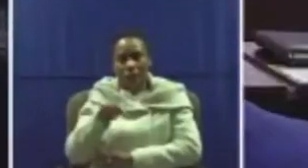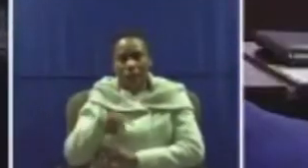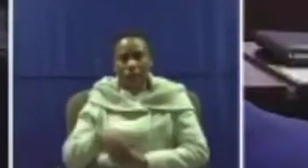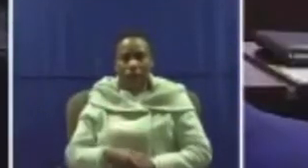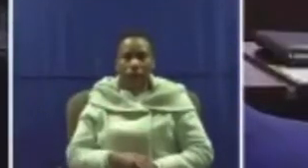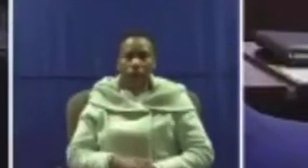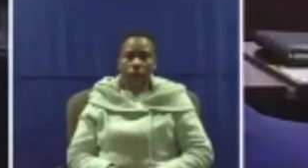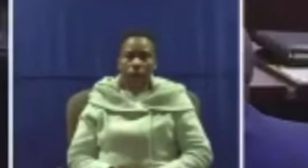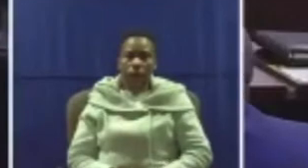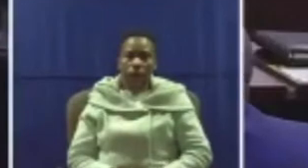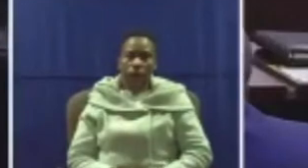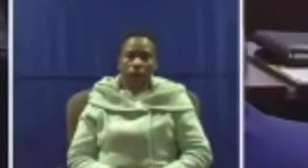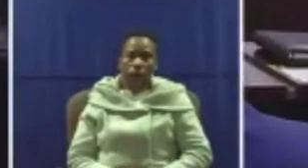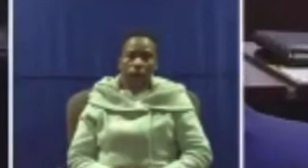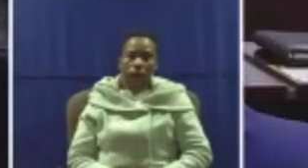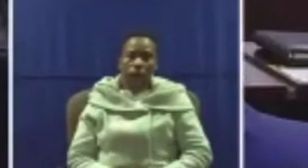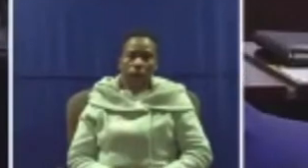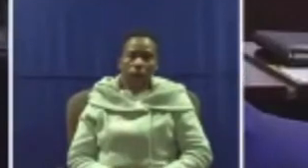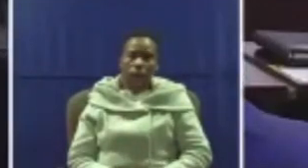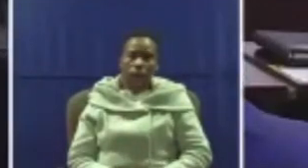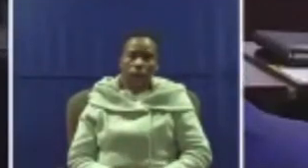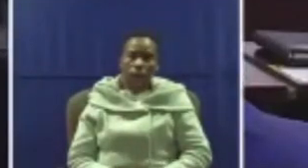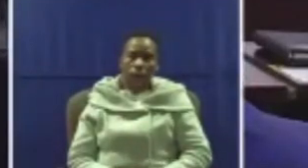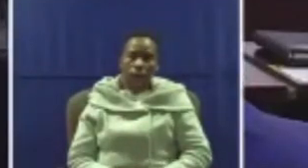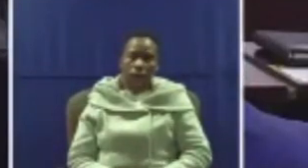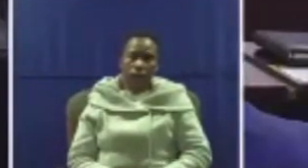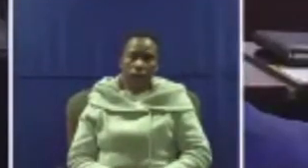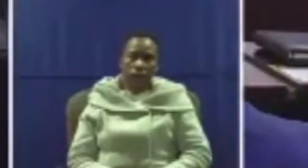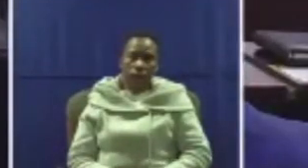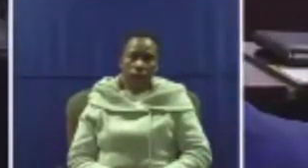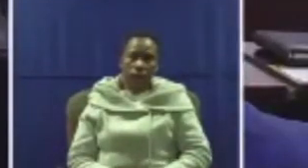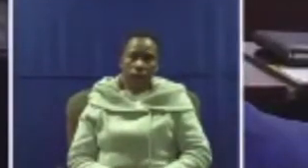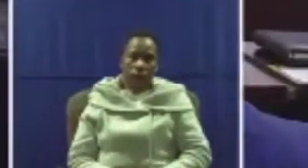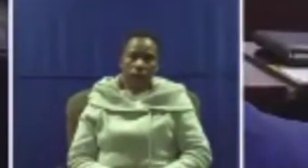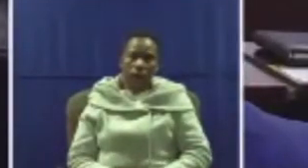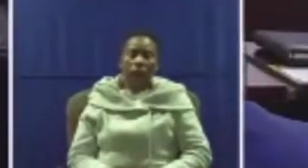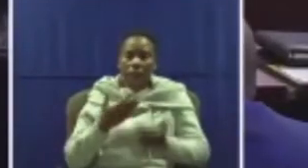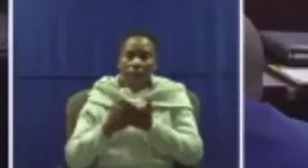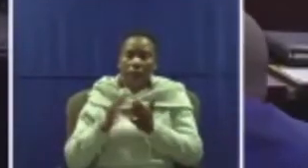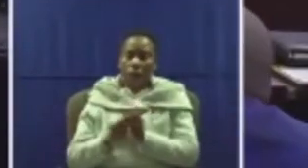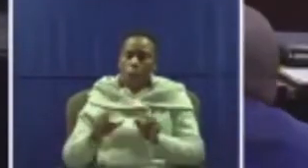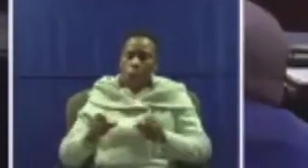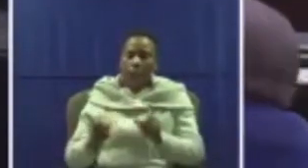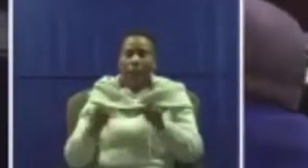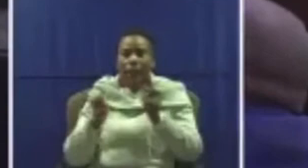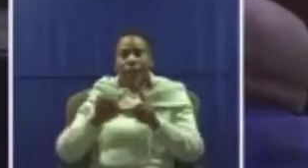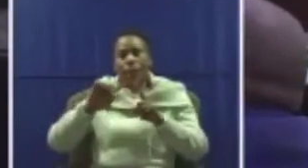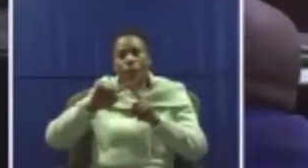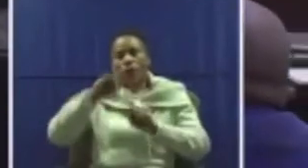Speaker? Can I say, I'm going to leave as, can I raise a point of order quickly, Speaker?